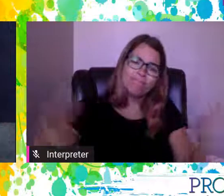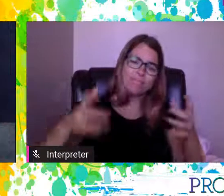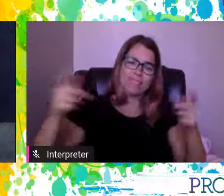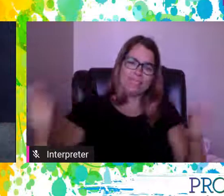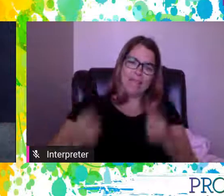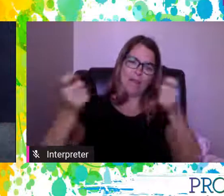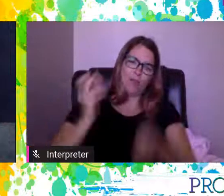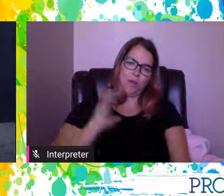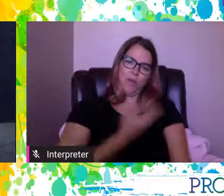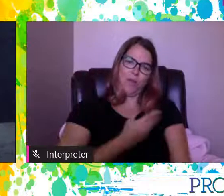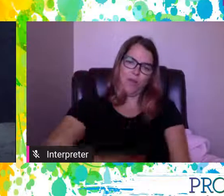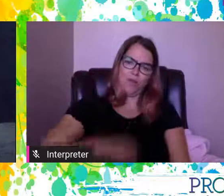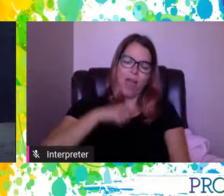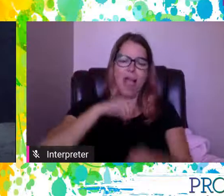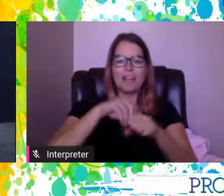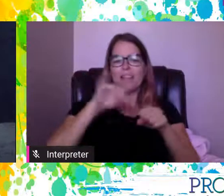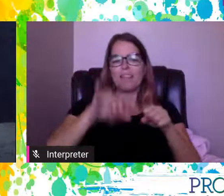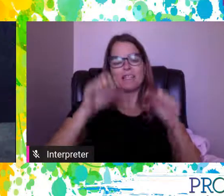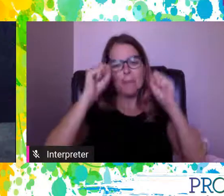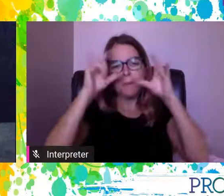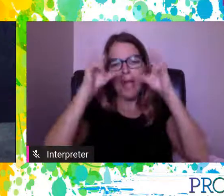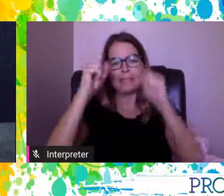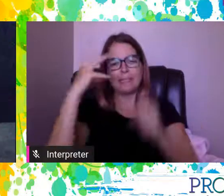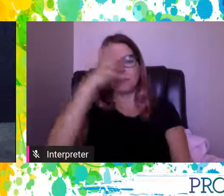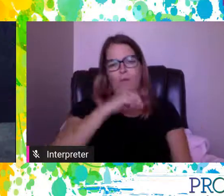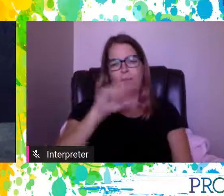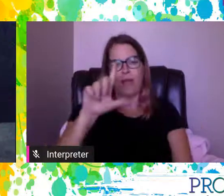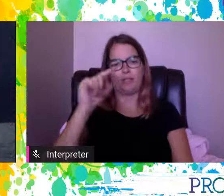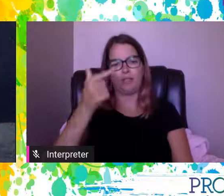our amazing, beautiful LGBTQ community,